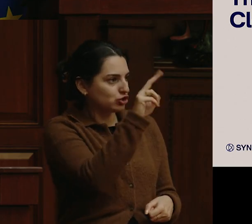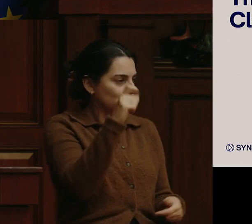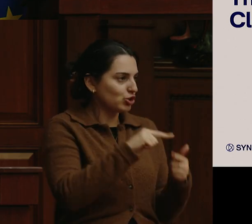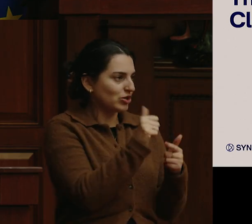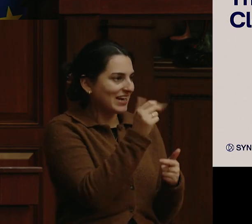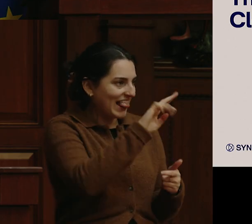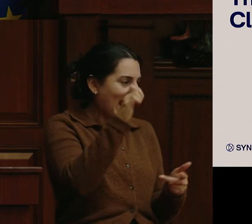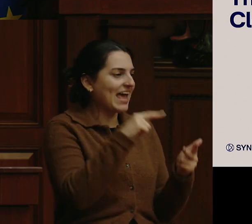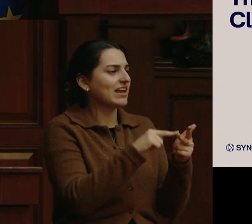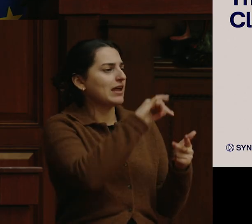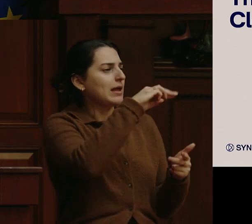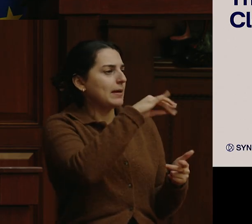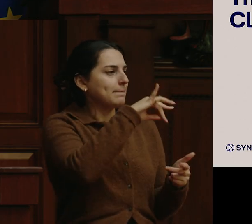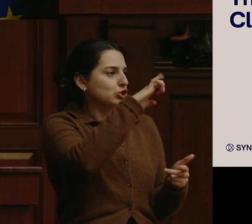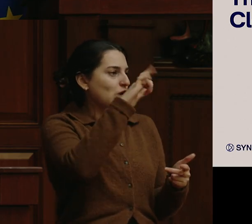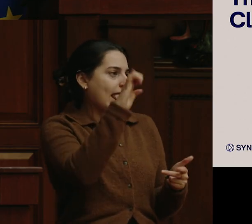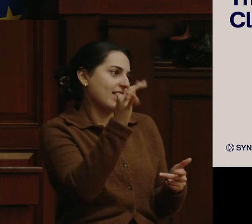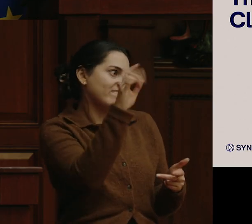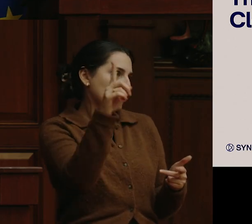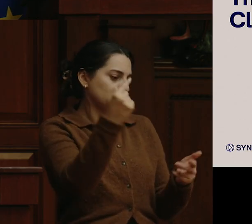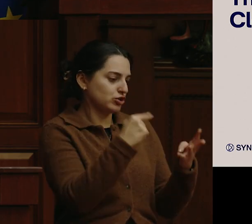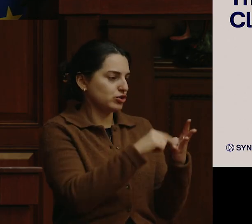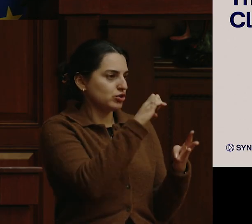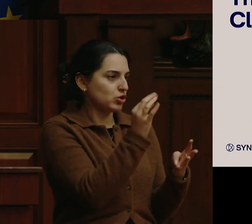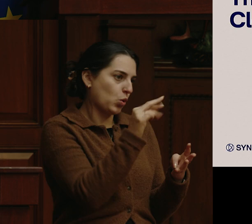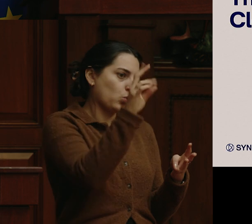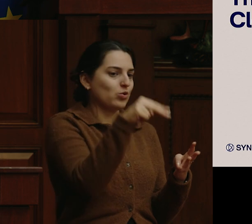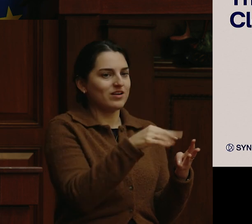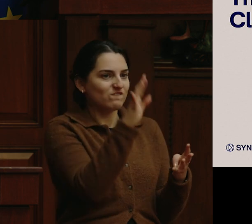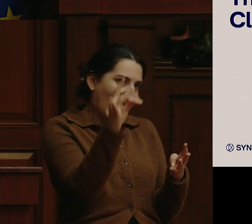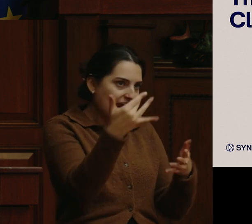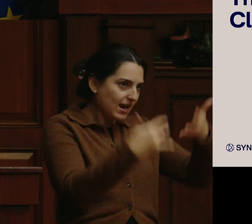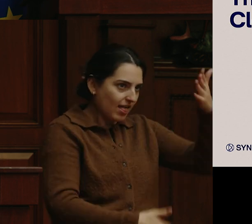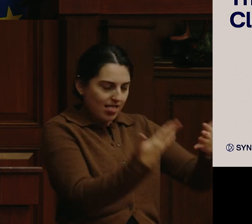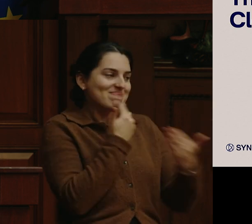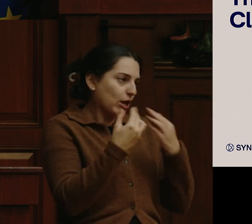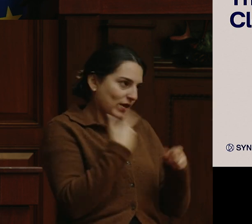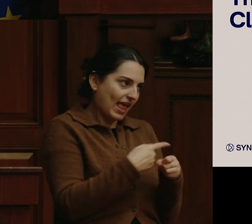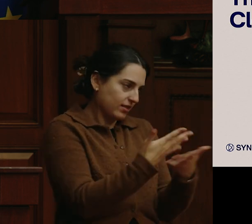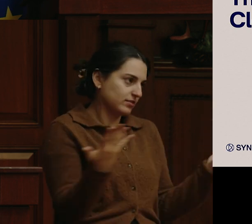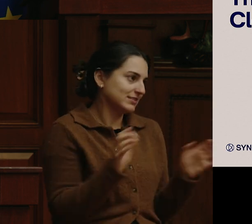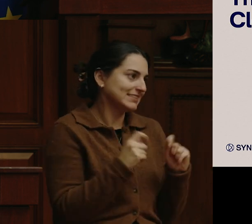Alana Drury, Michelle Flood, Owen and Frank. Thank you again.